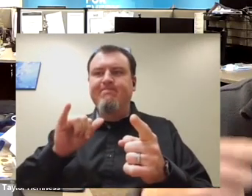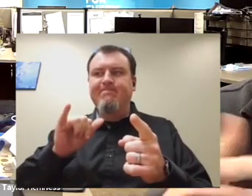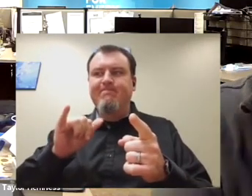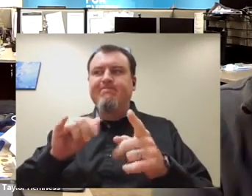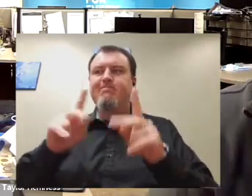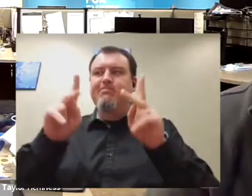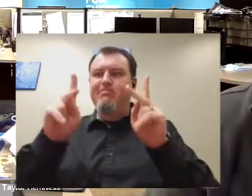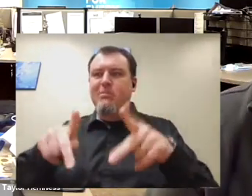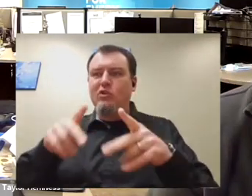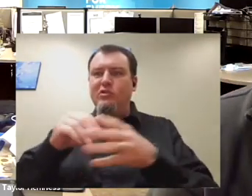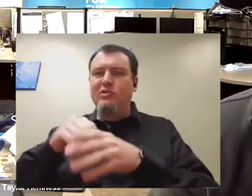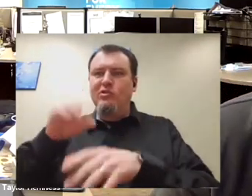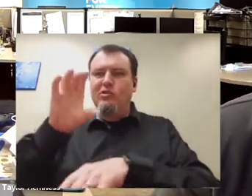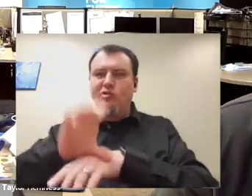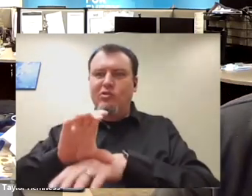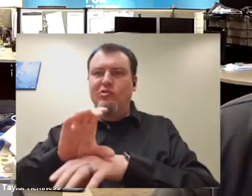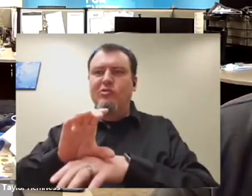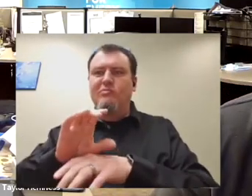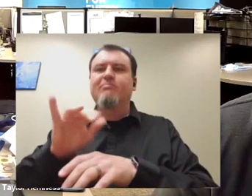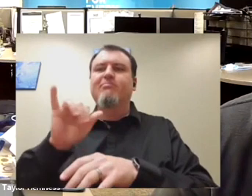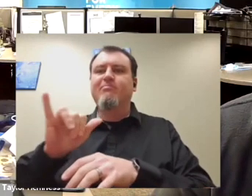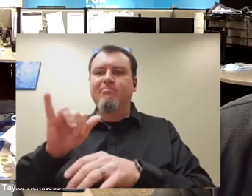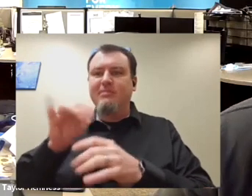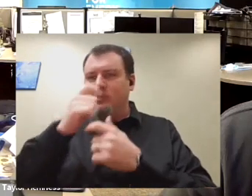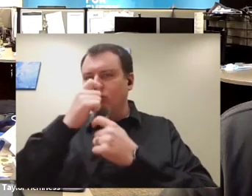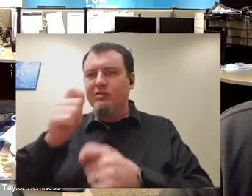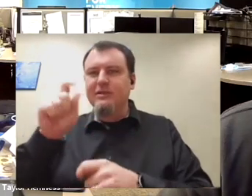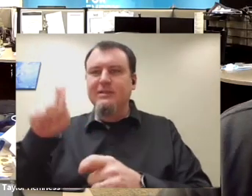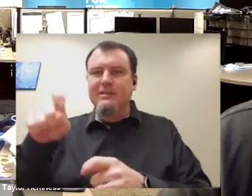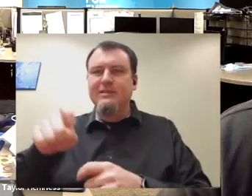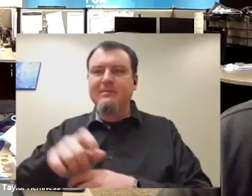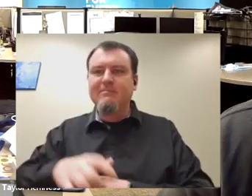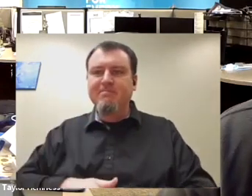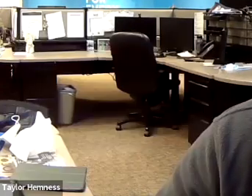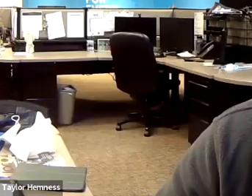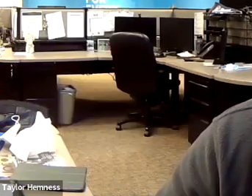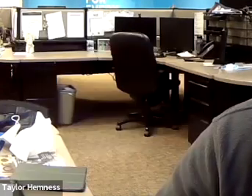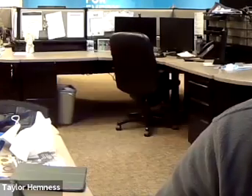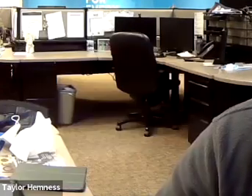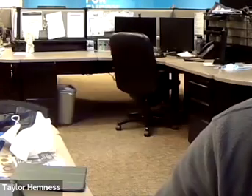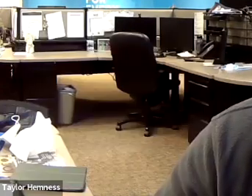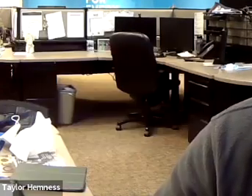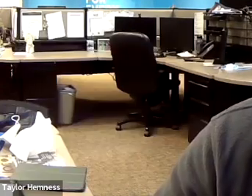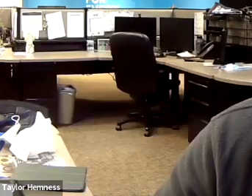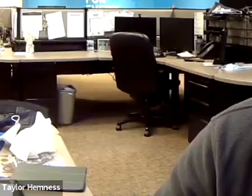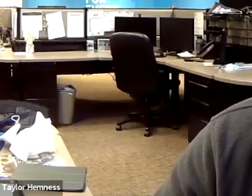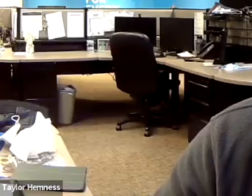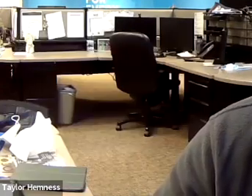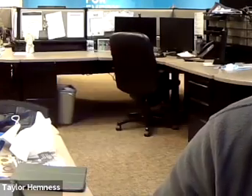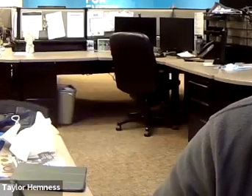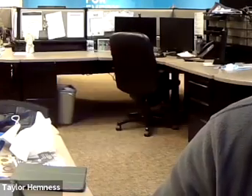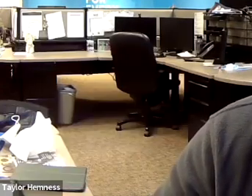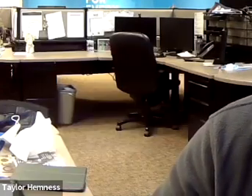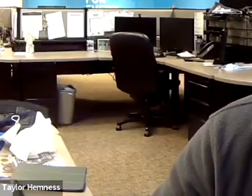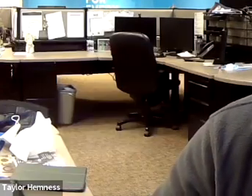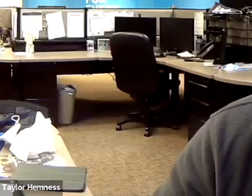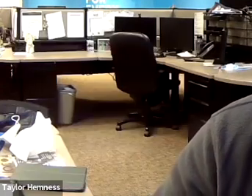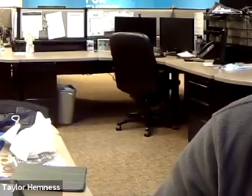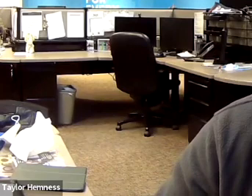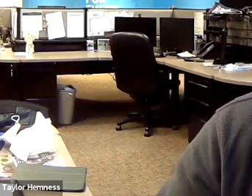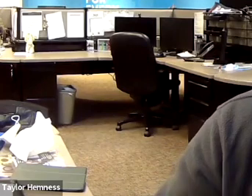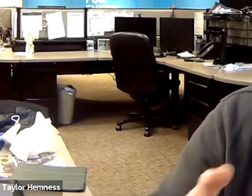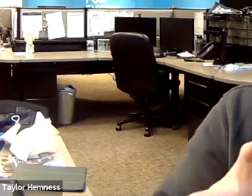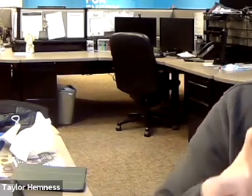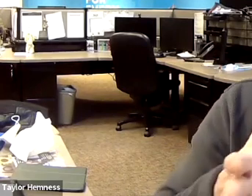that way until you described the community aspect. That was what occurred to me as you said that. And I wondered about how you would